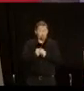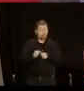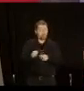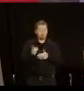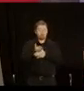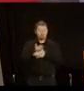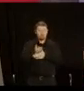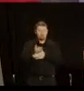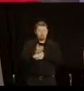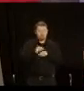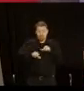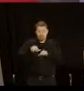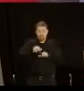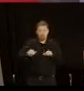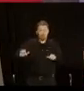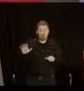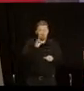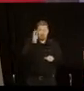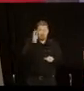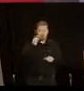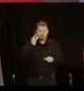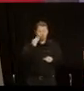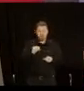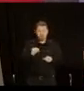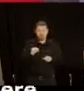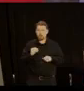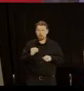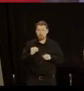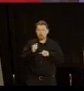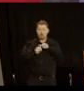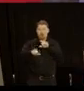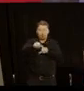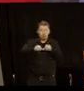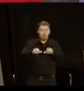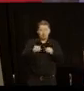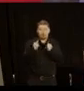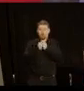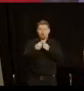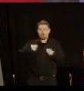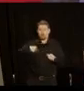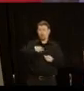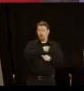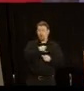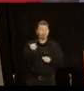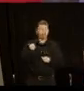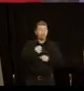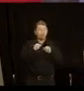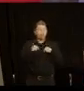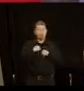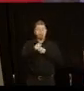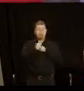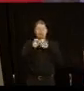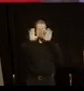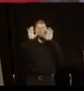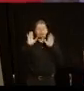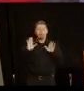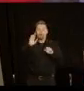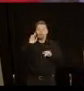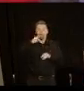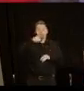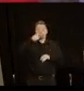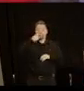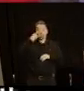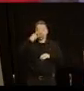your experiences with each other and with us, to create exceptional public policy, to enhance